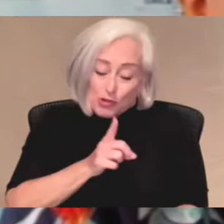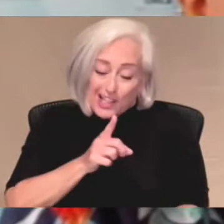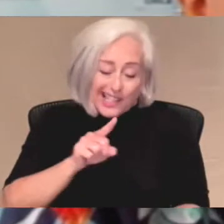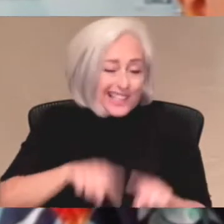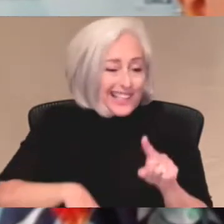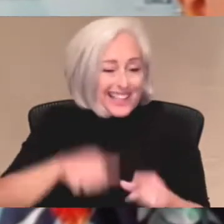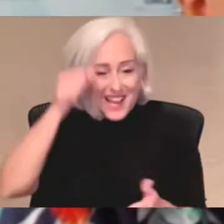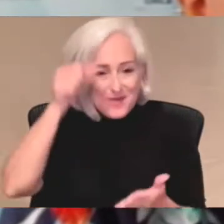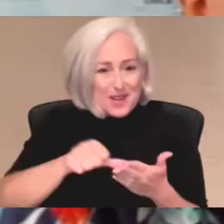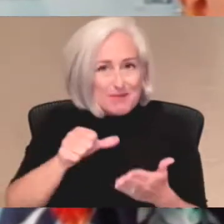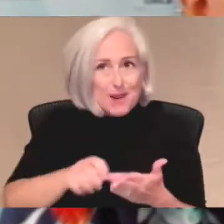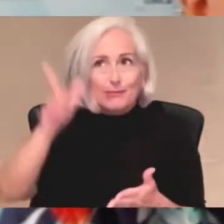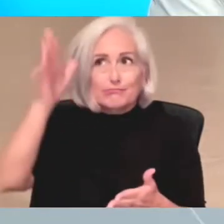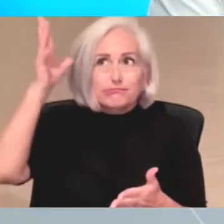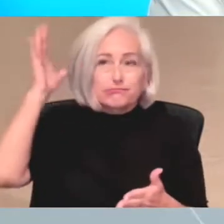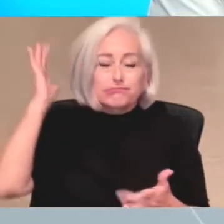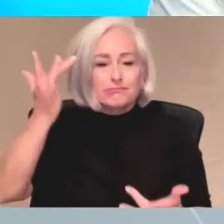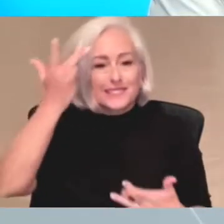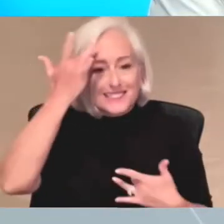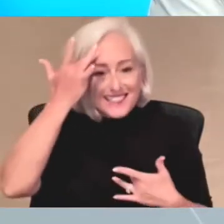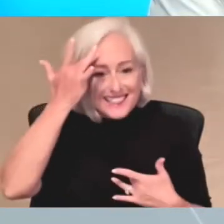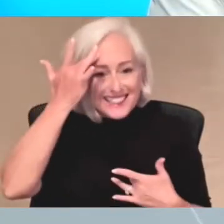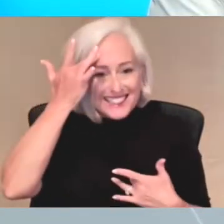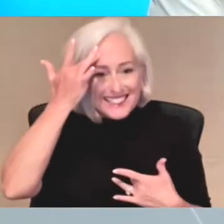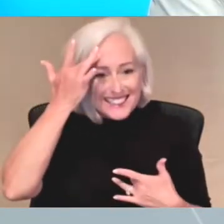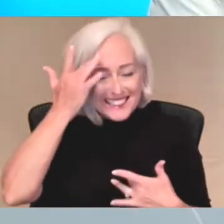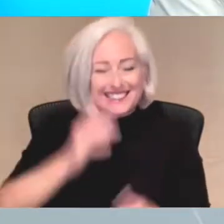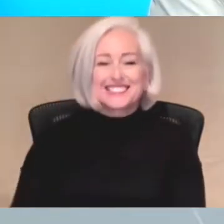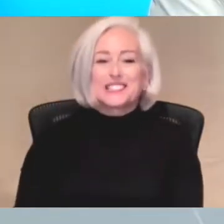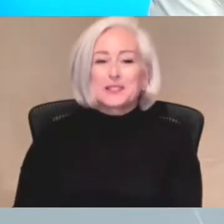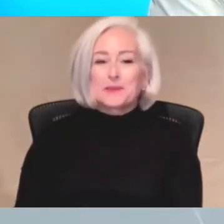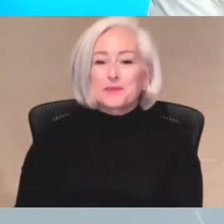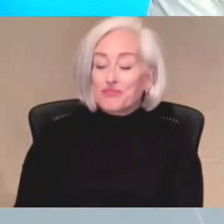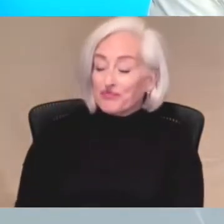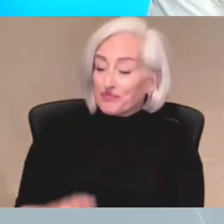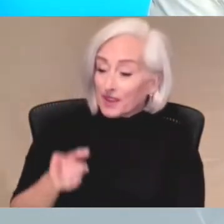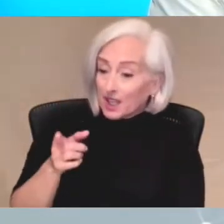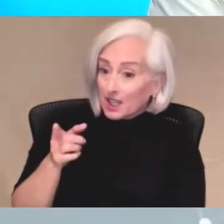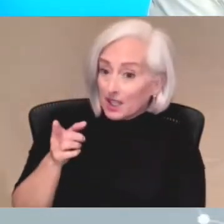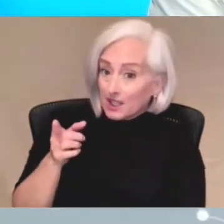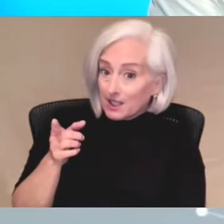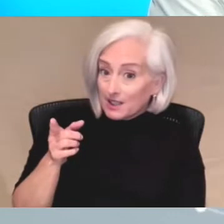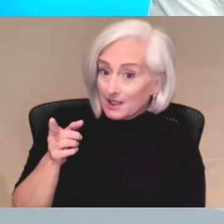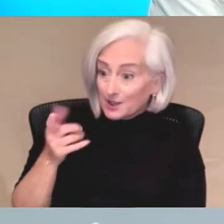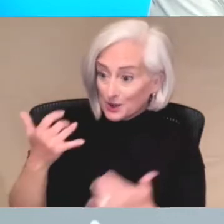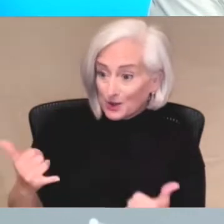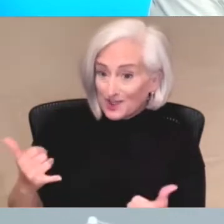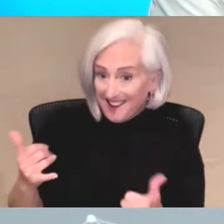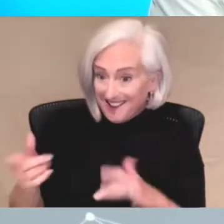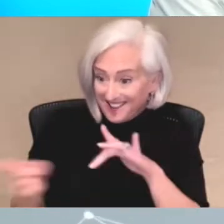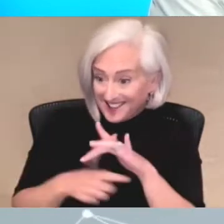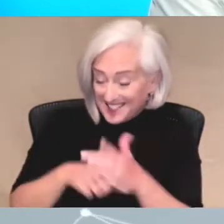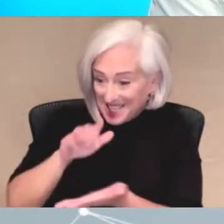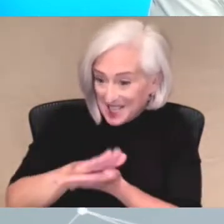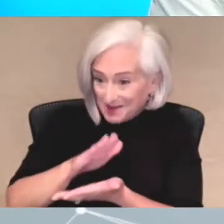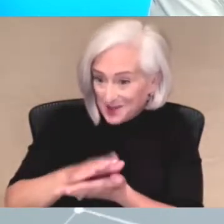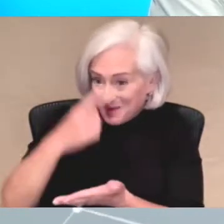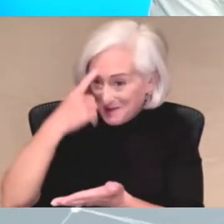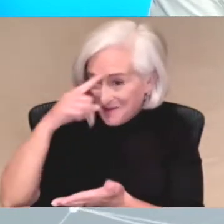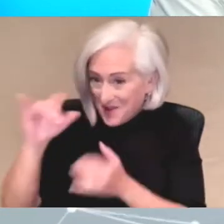when I was sick. So did we get you out of school today for this interview?